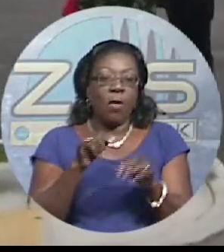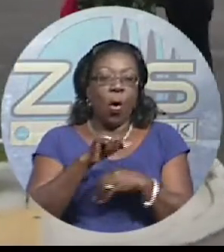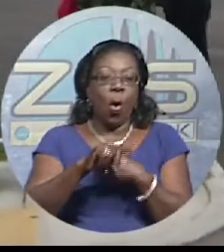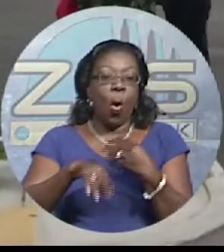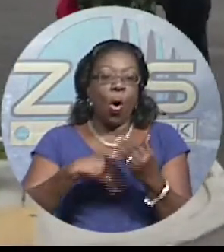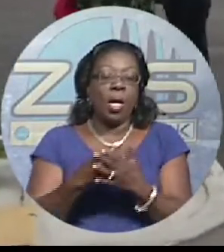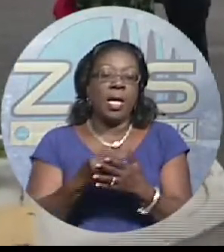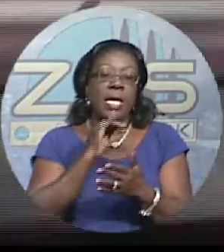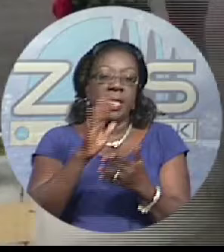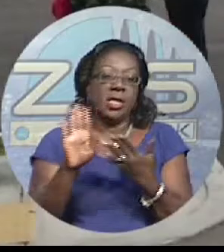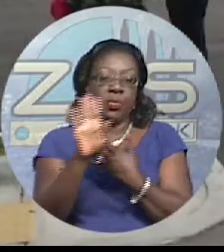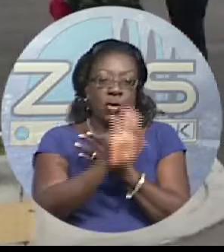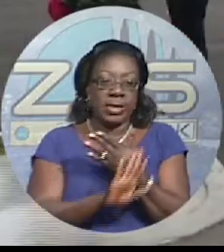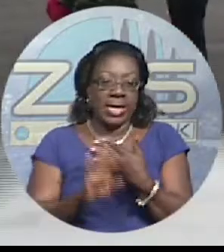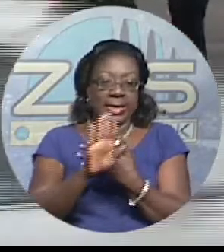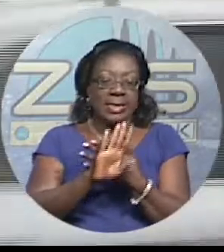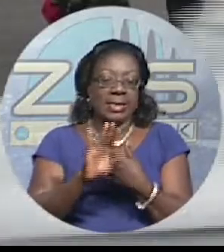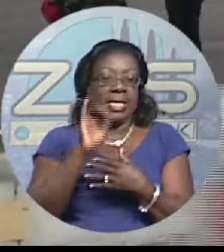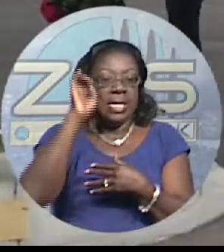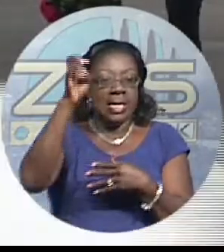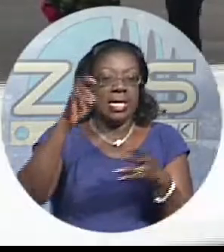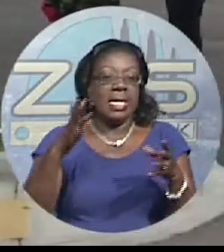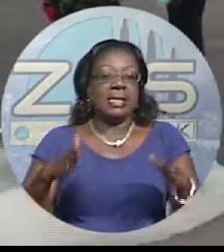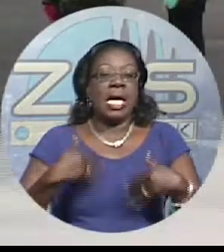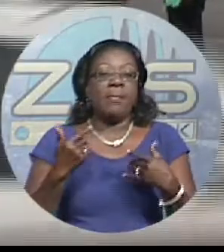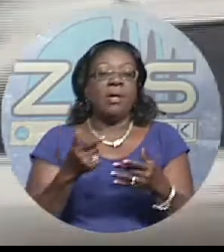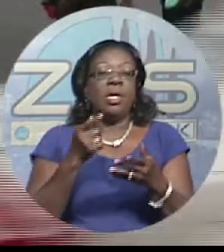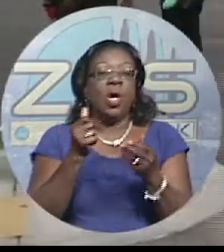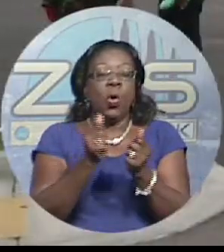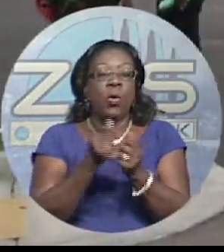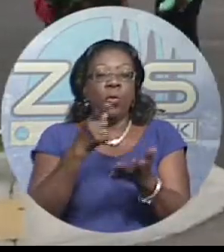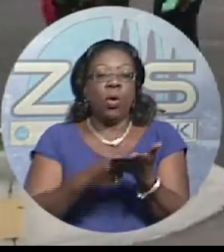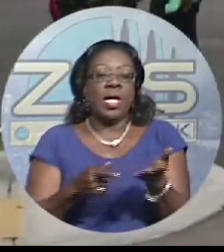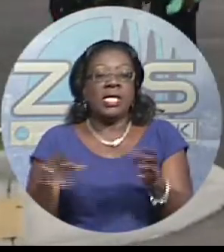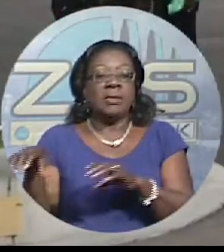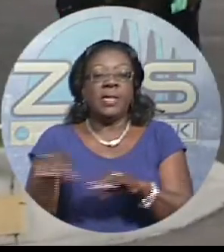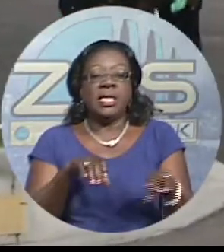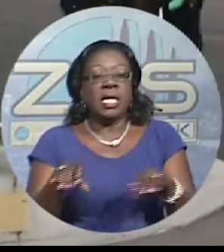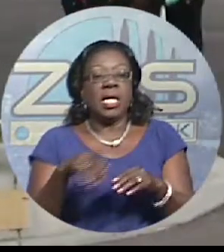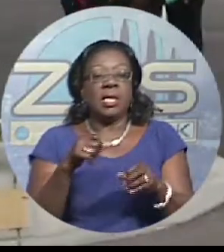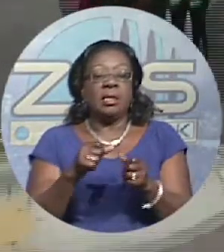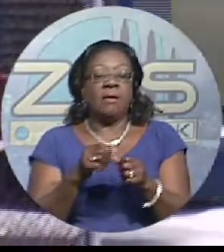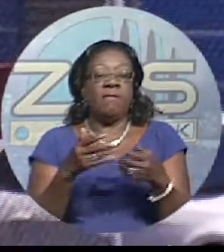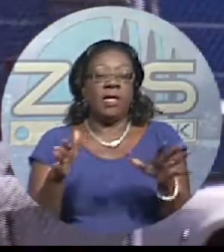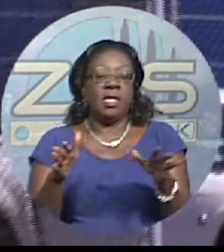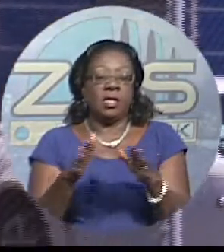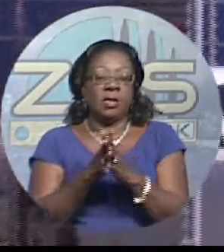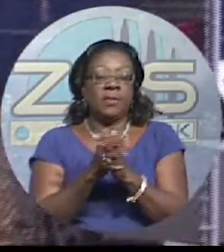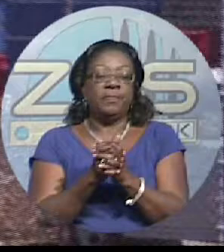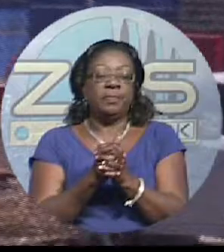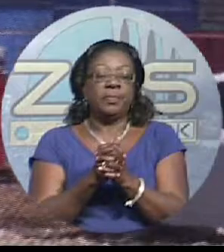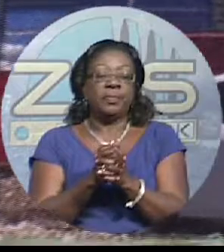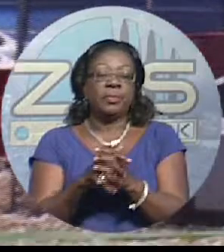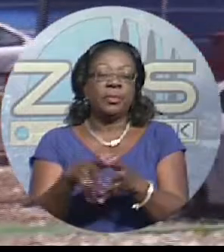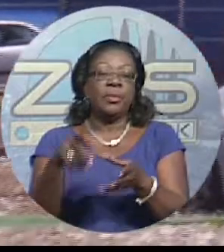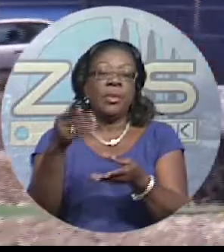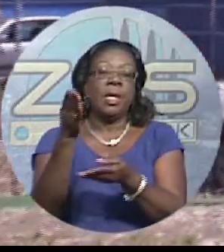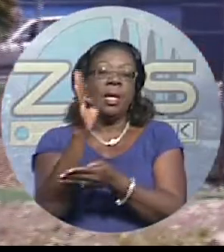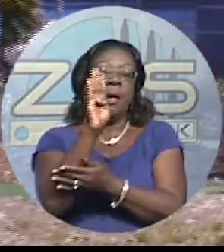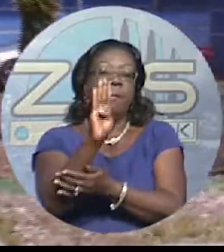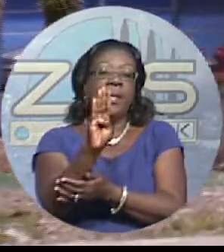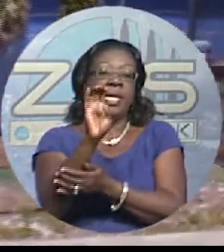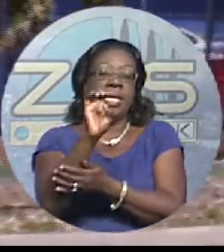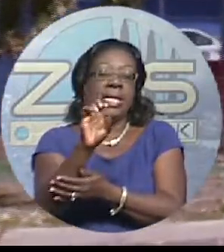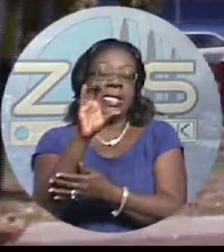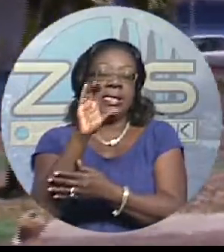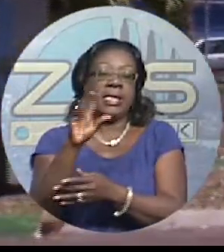he is satisfied with what has been done so far. Sieska Adderley, ZNS Network News. The Bahamas Electricity